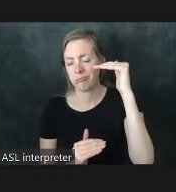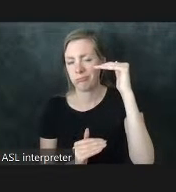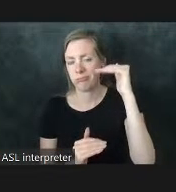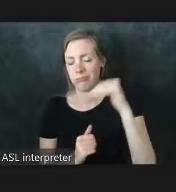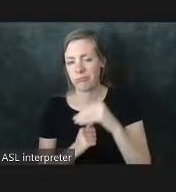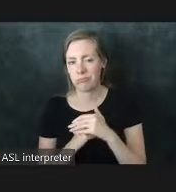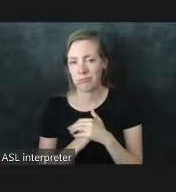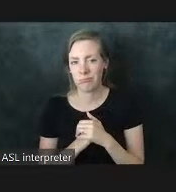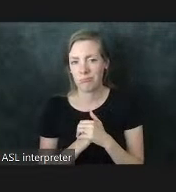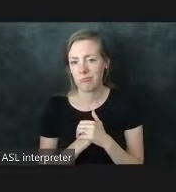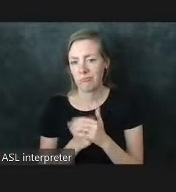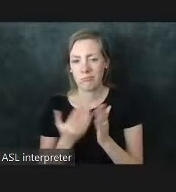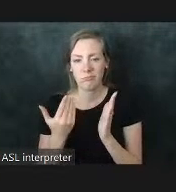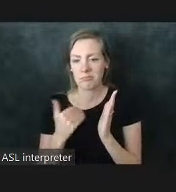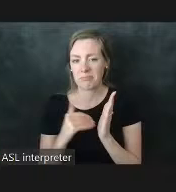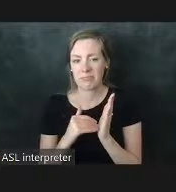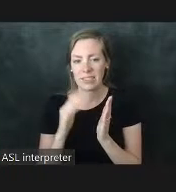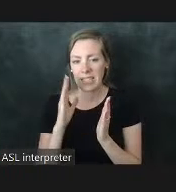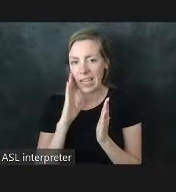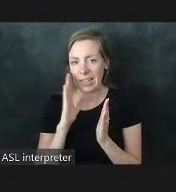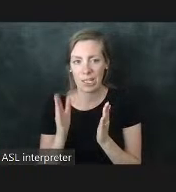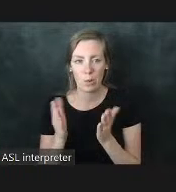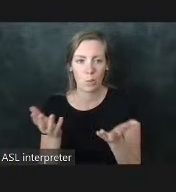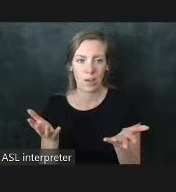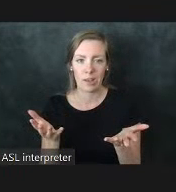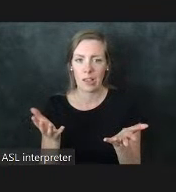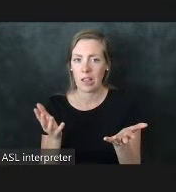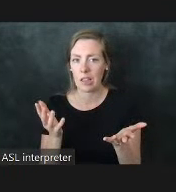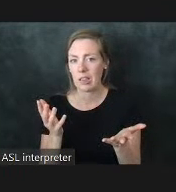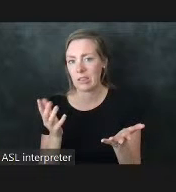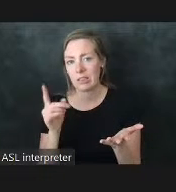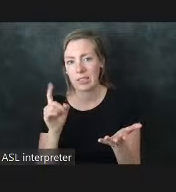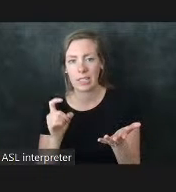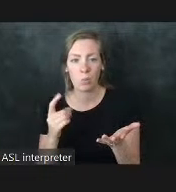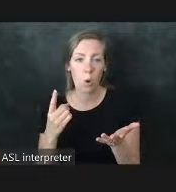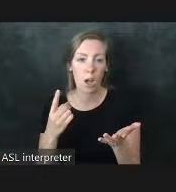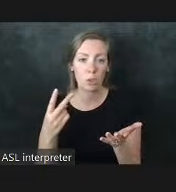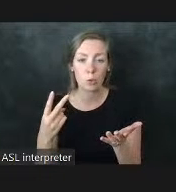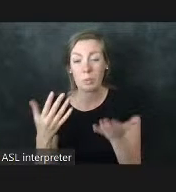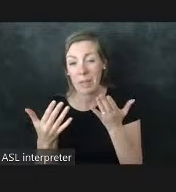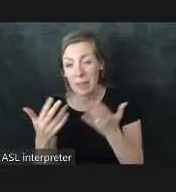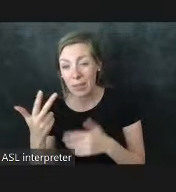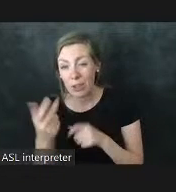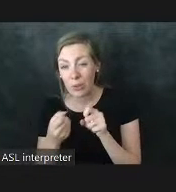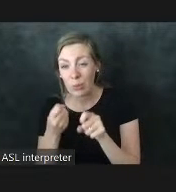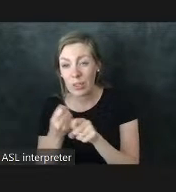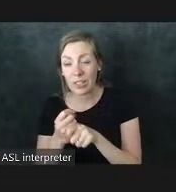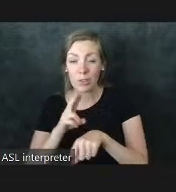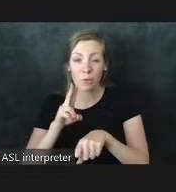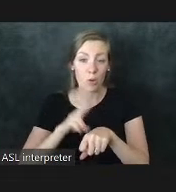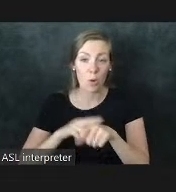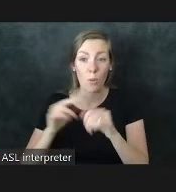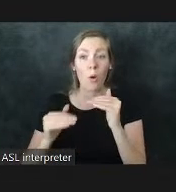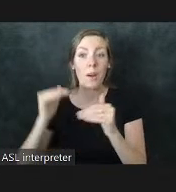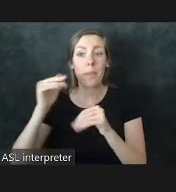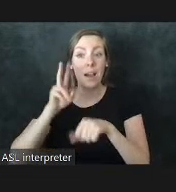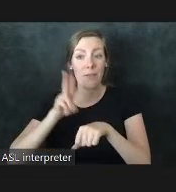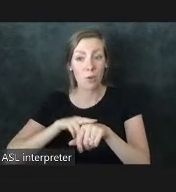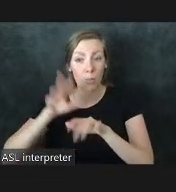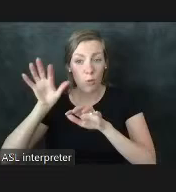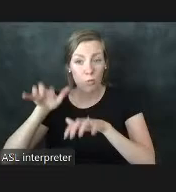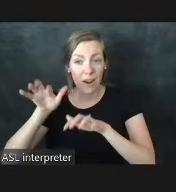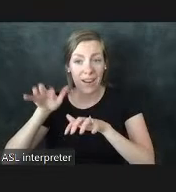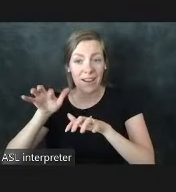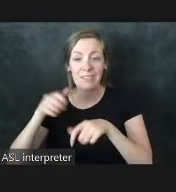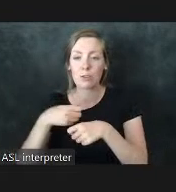la diferencia. That, like again, it's just going to take 1 va a to 2, maybe 3 years of normal rainfall to para really que make